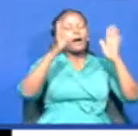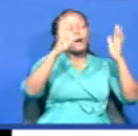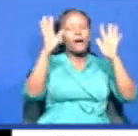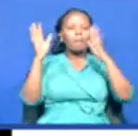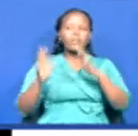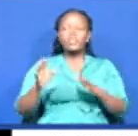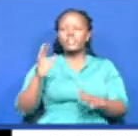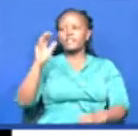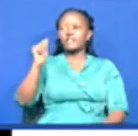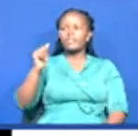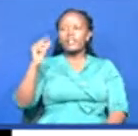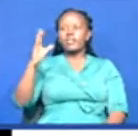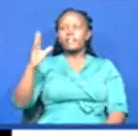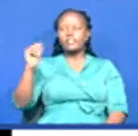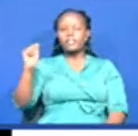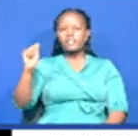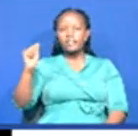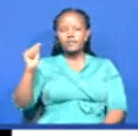Authority.